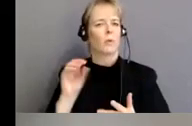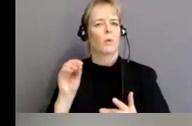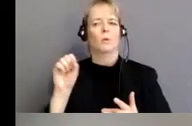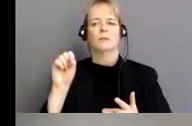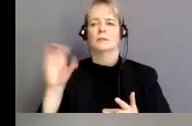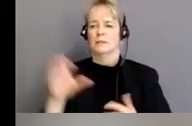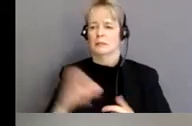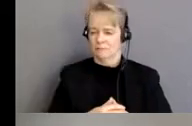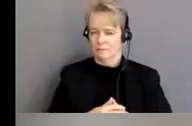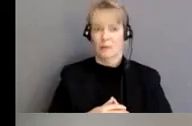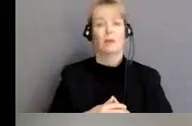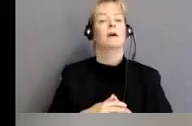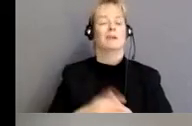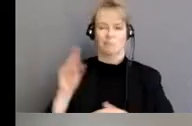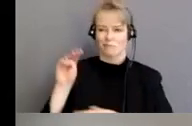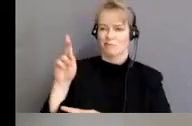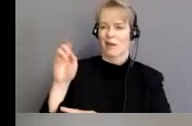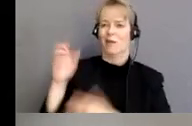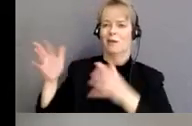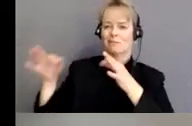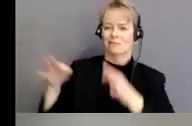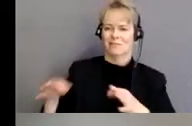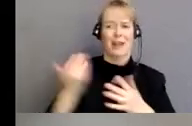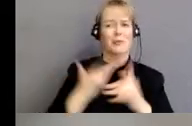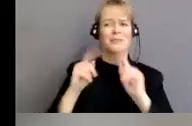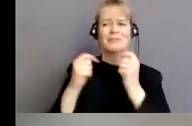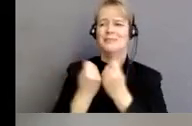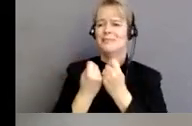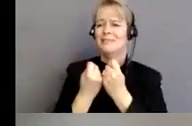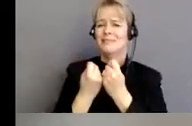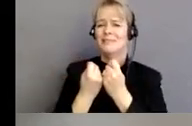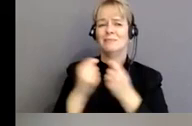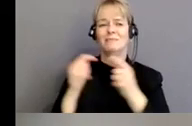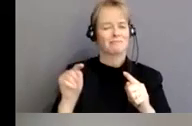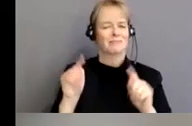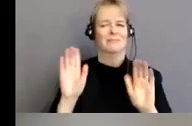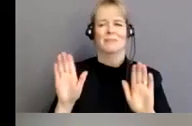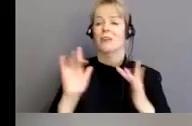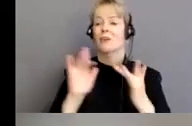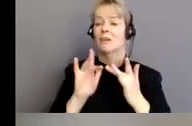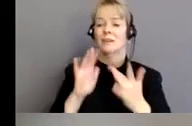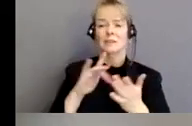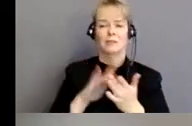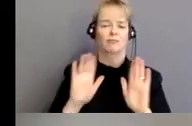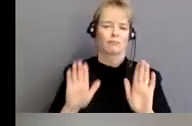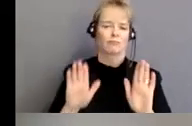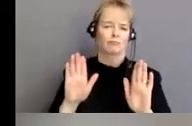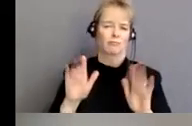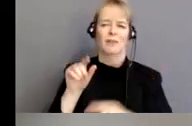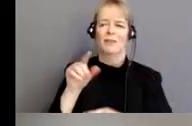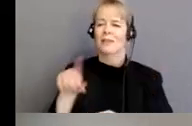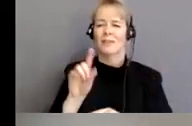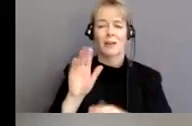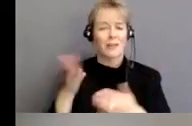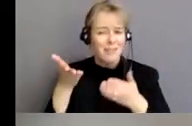about the fact that we have a great team out there, and a great team of people at the contact center. They're there, their job is really to help answer